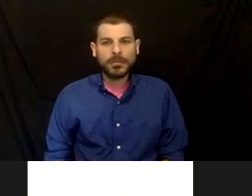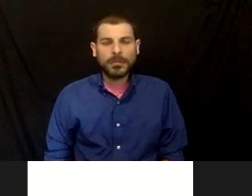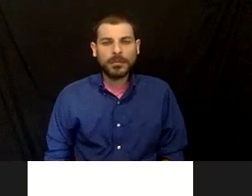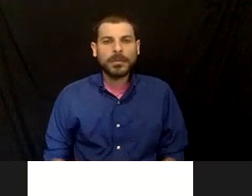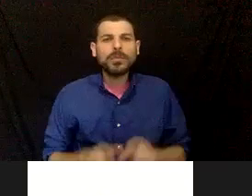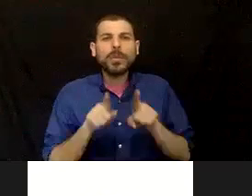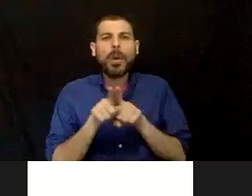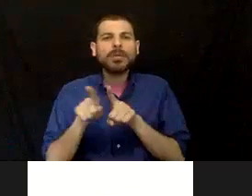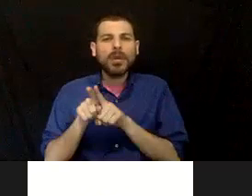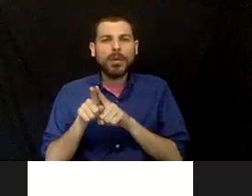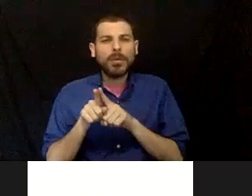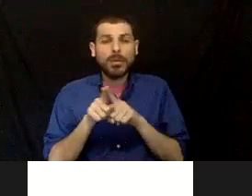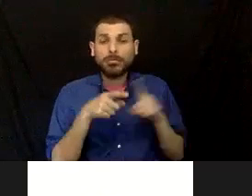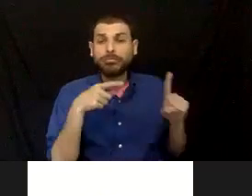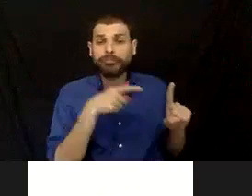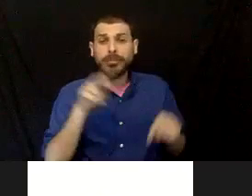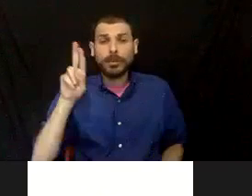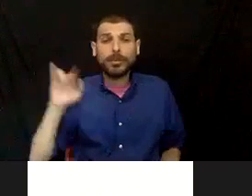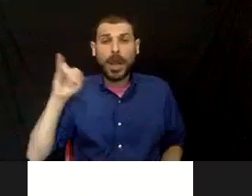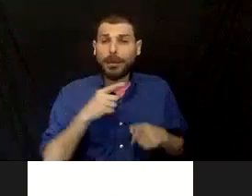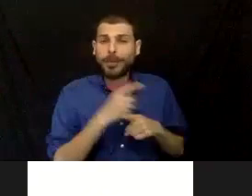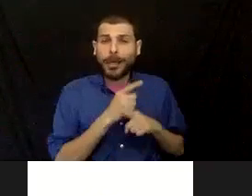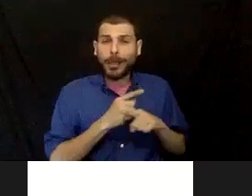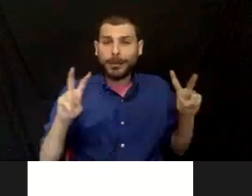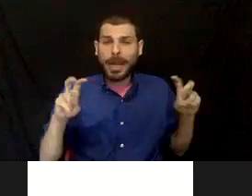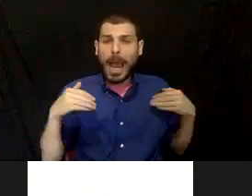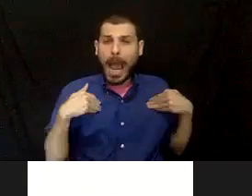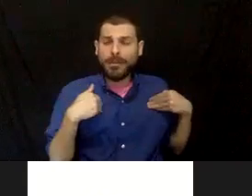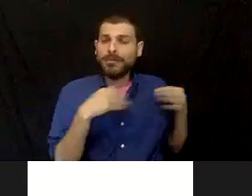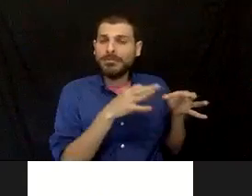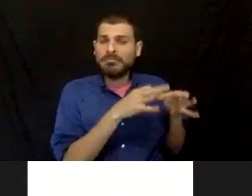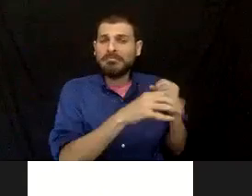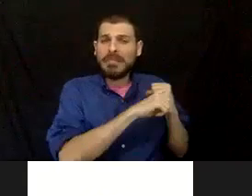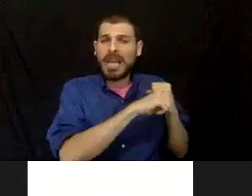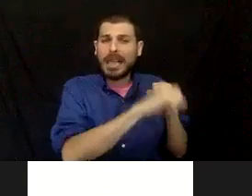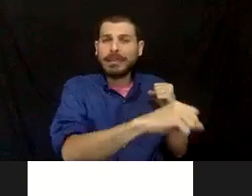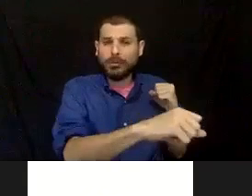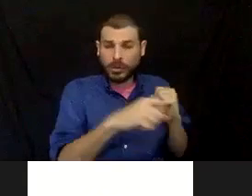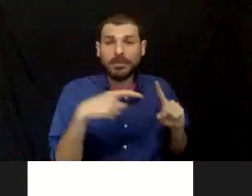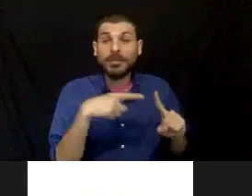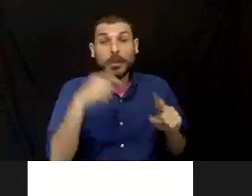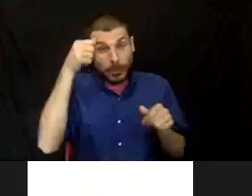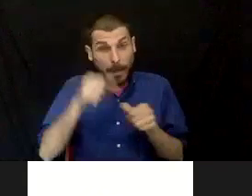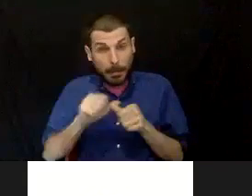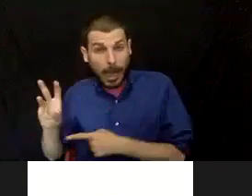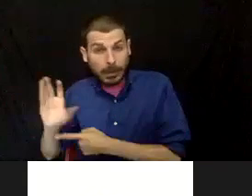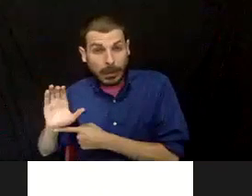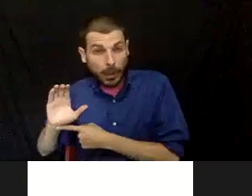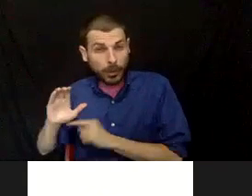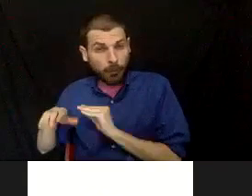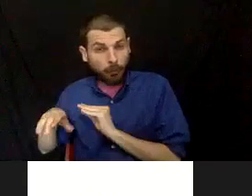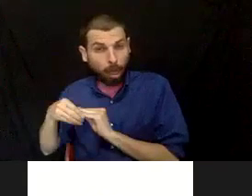regular unemployment insurance, and this is also a separate benefit. Okay, so this